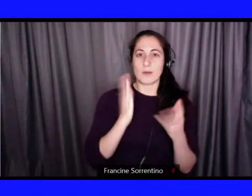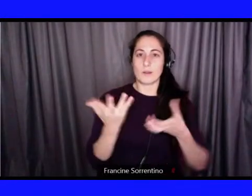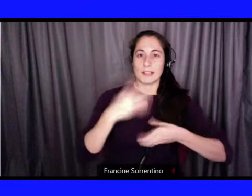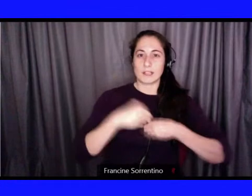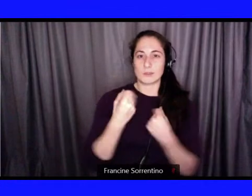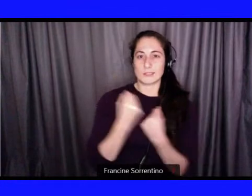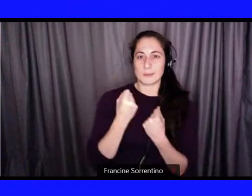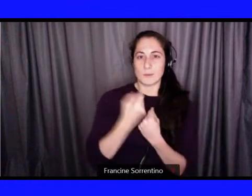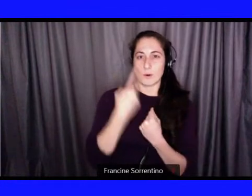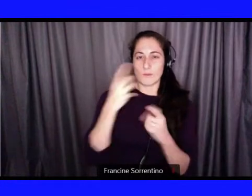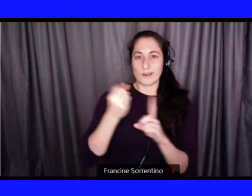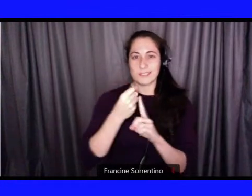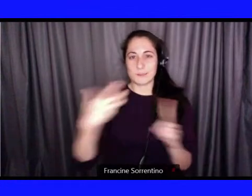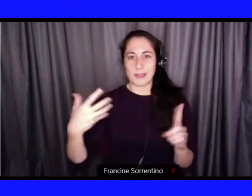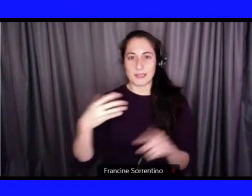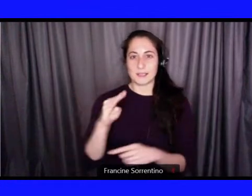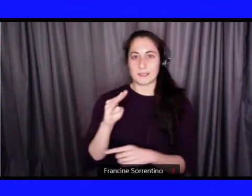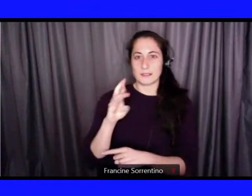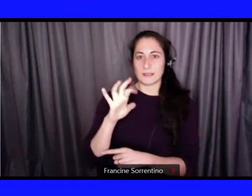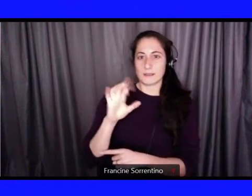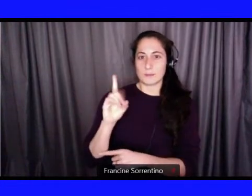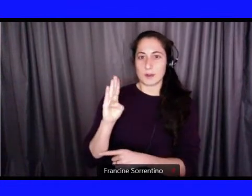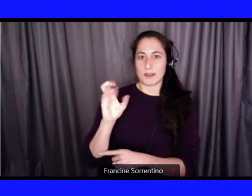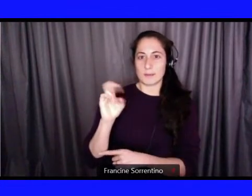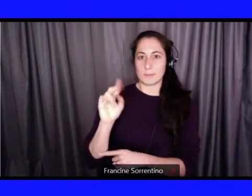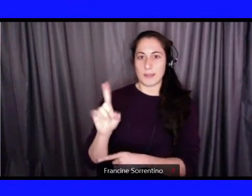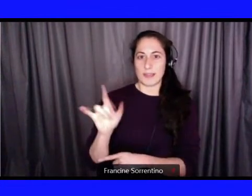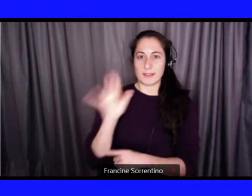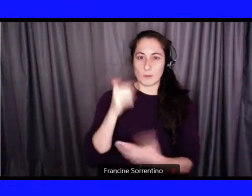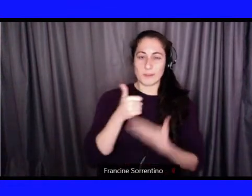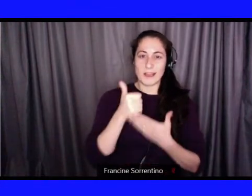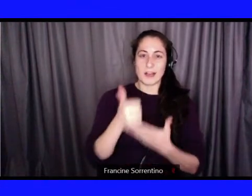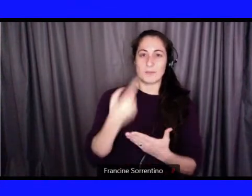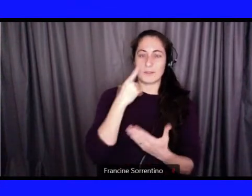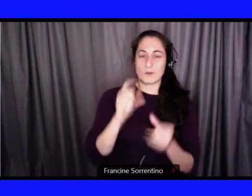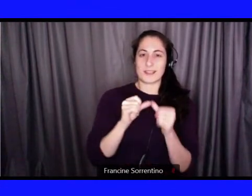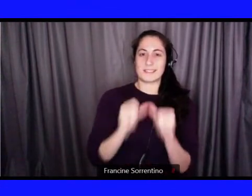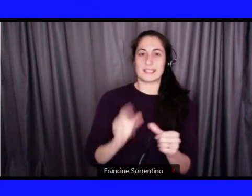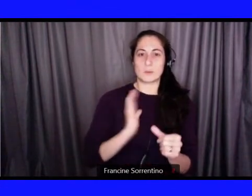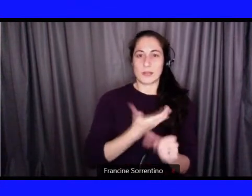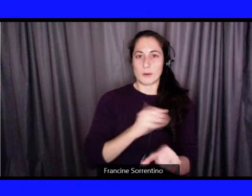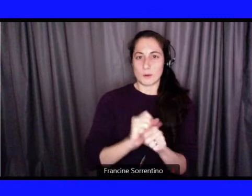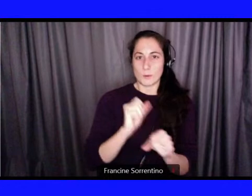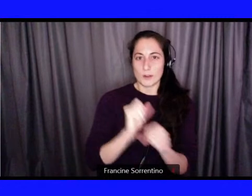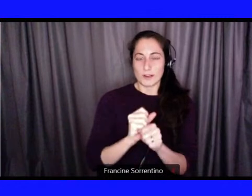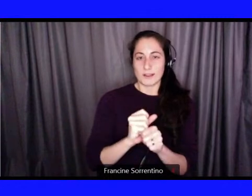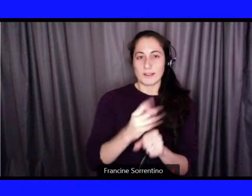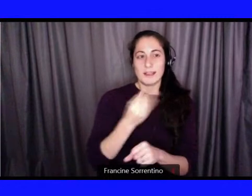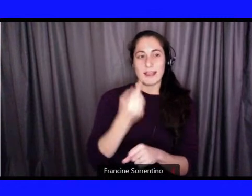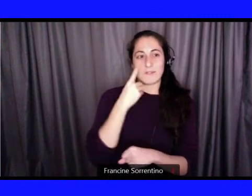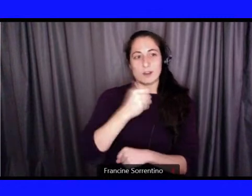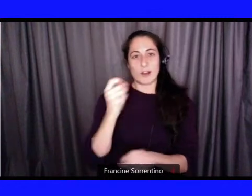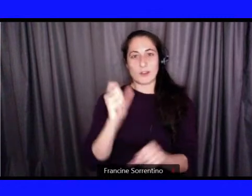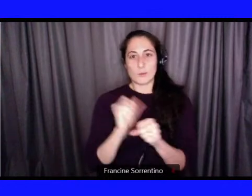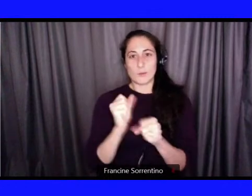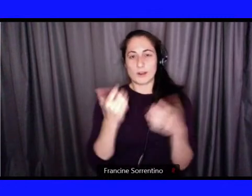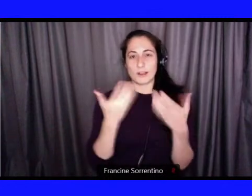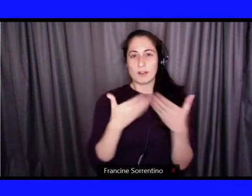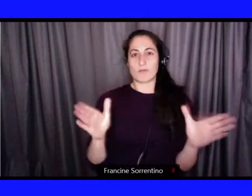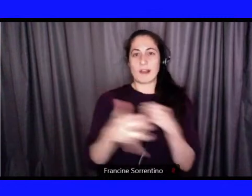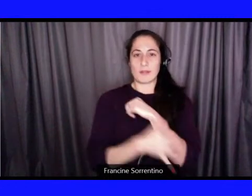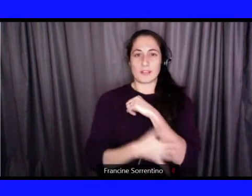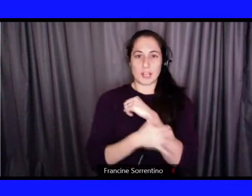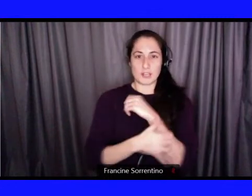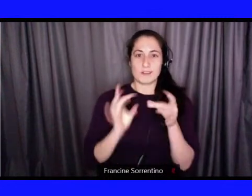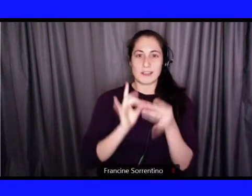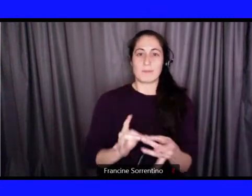our work. There's work on coverage, equity, value-based care. As I said, the regulatory agenda is continuing to evolve, but